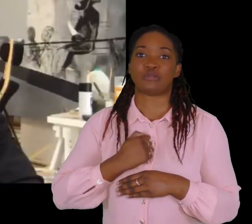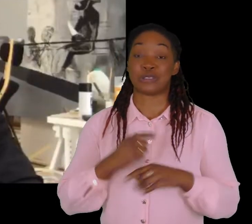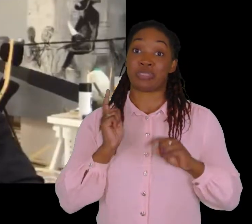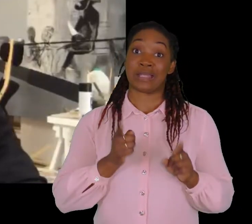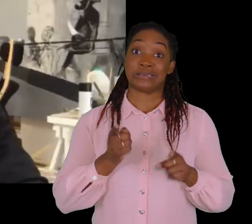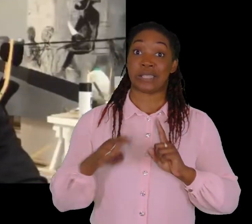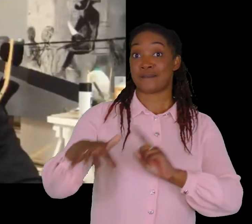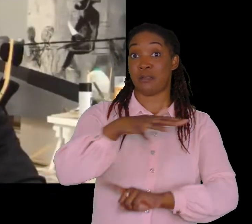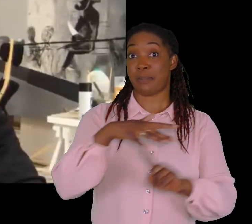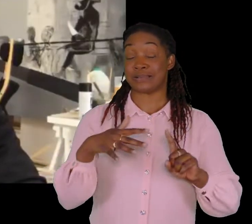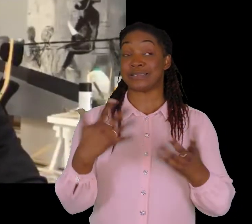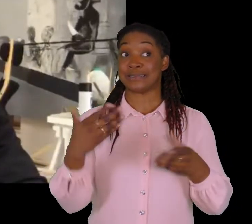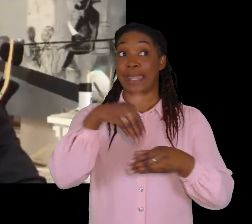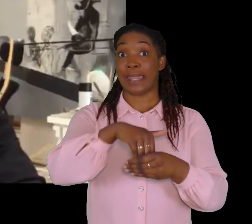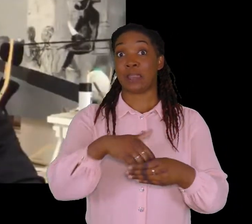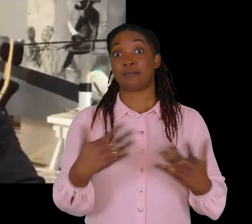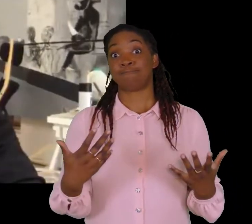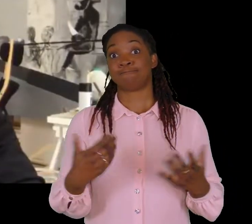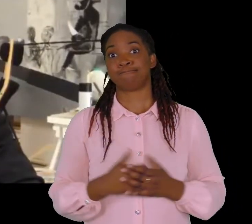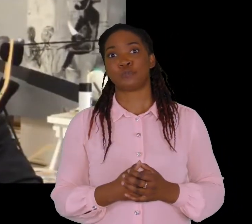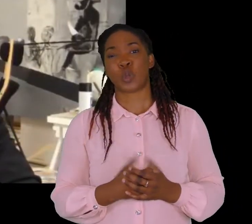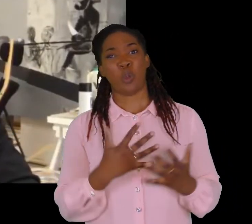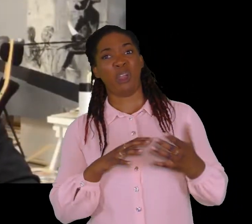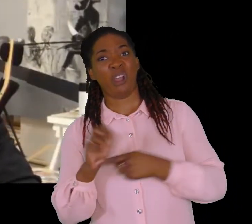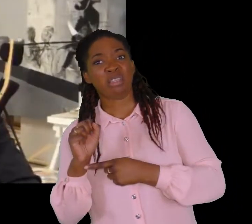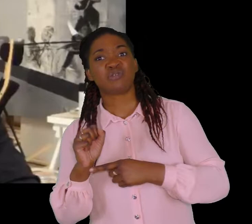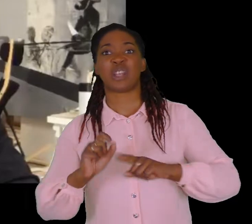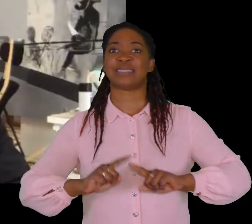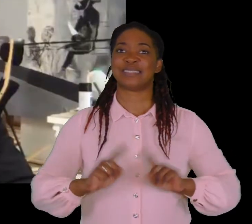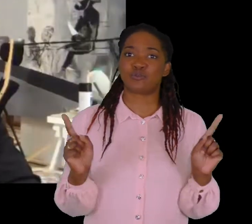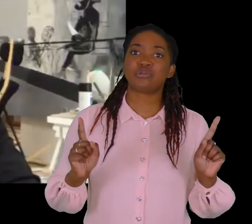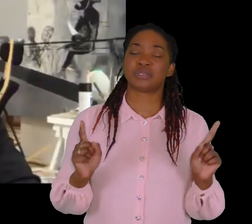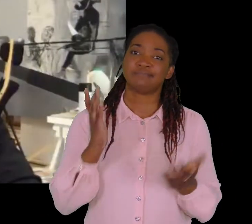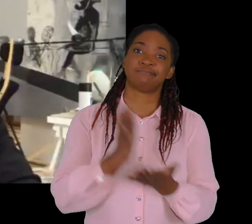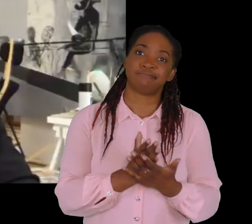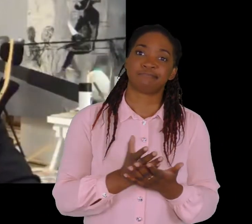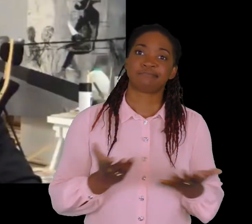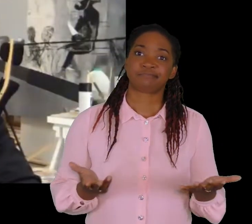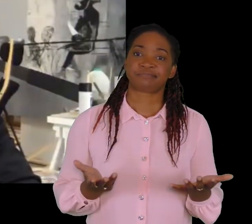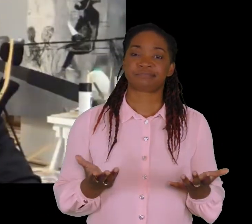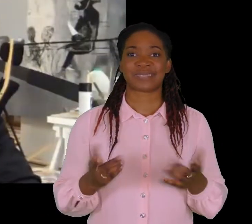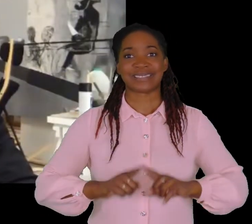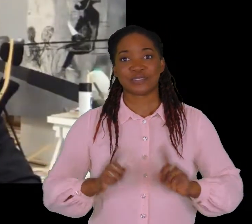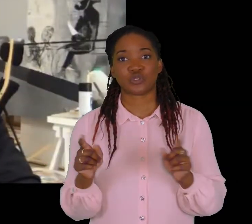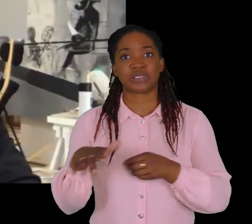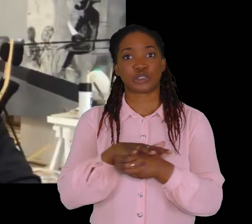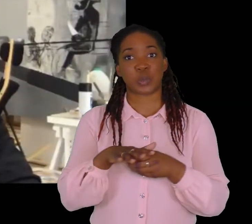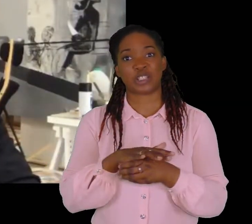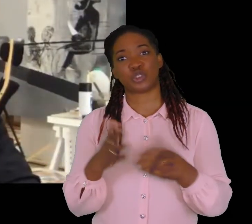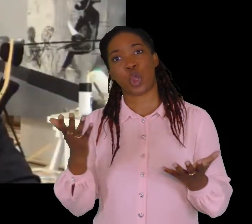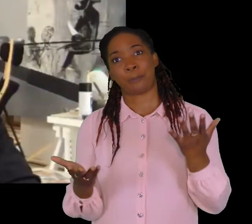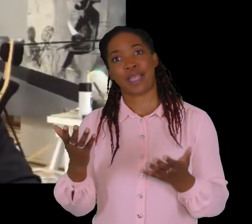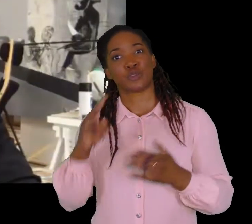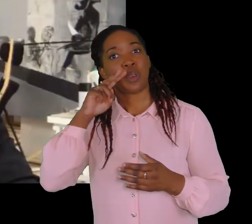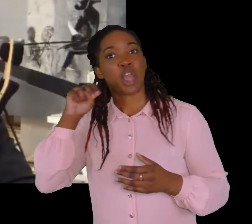So that's the environment I found. There were differences, different situations